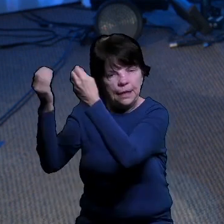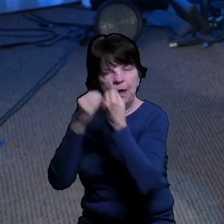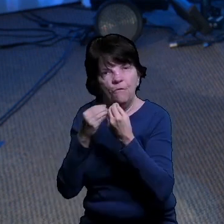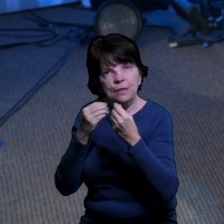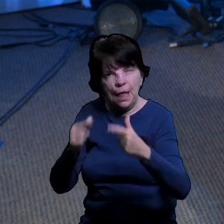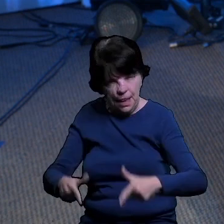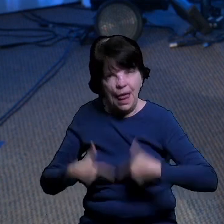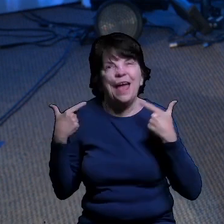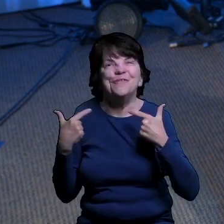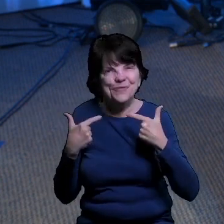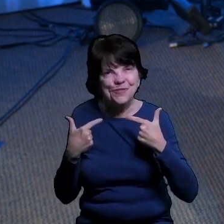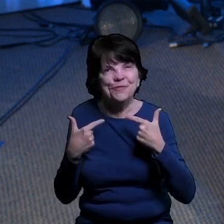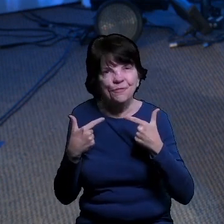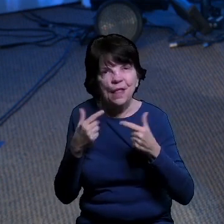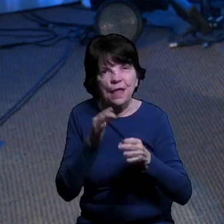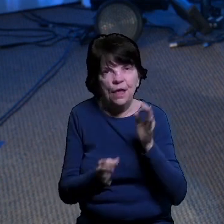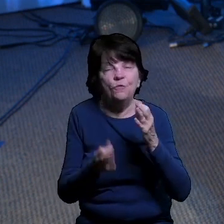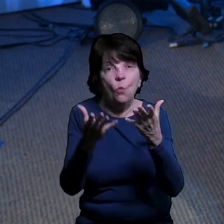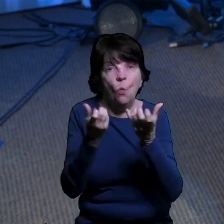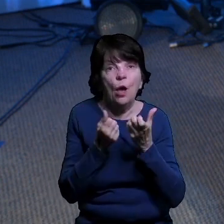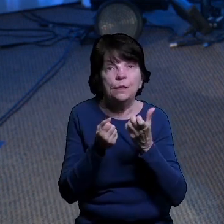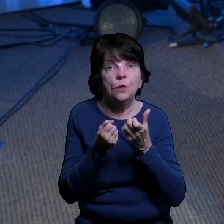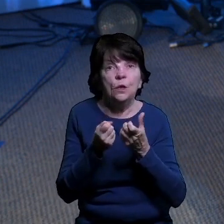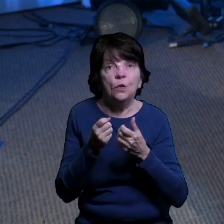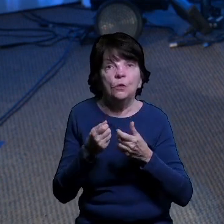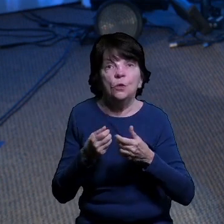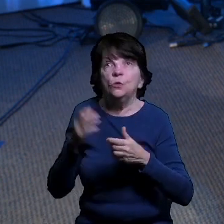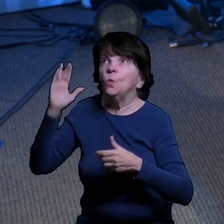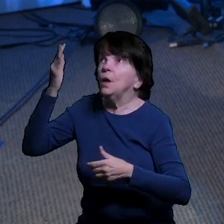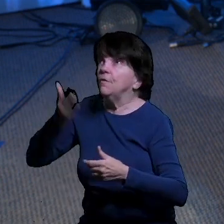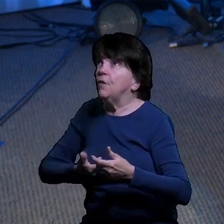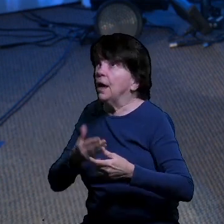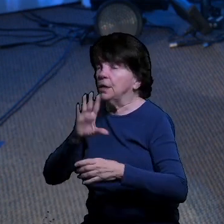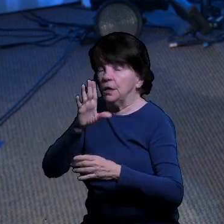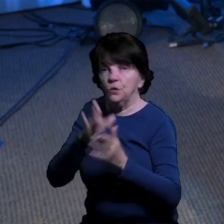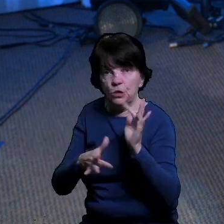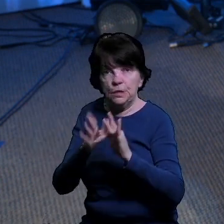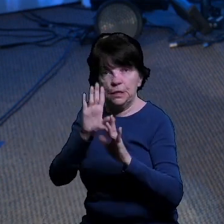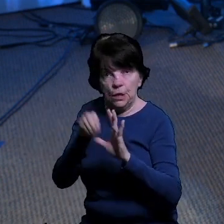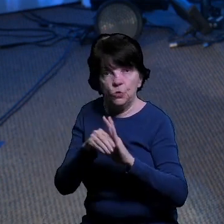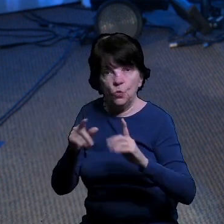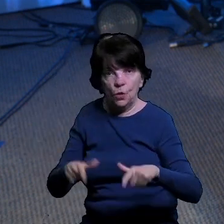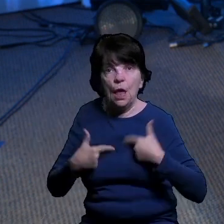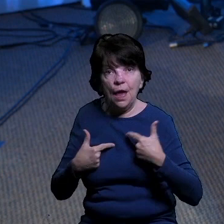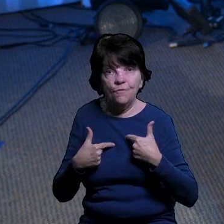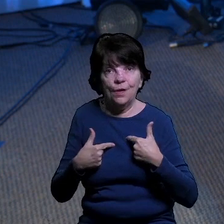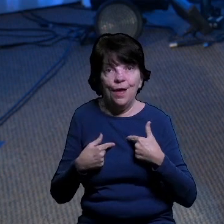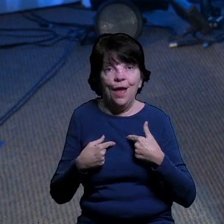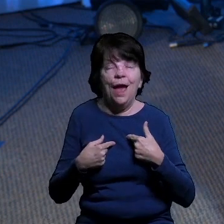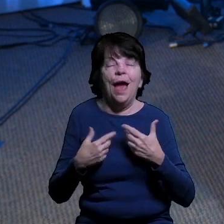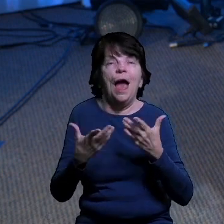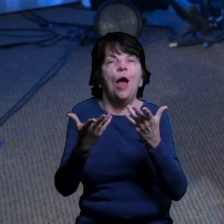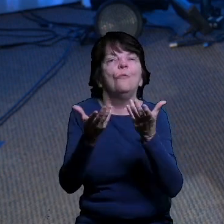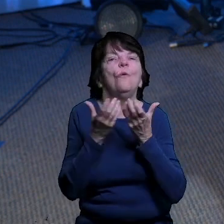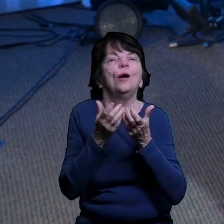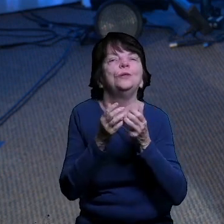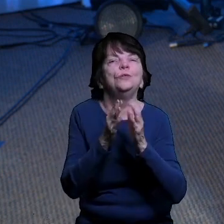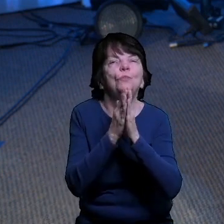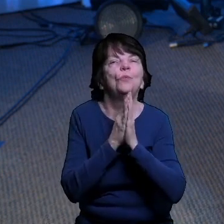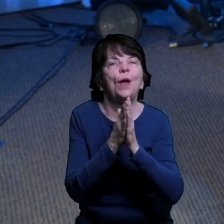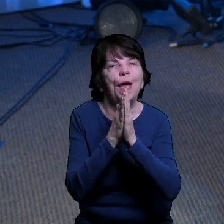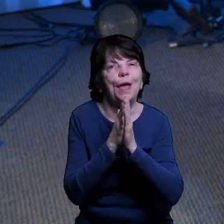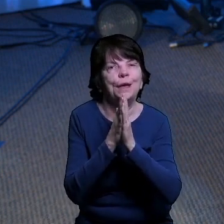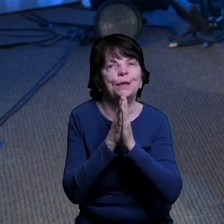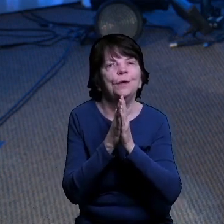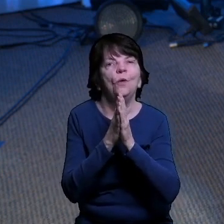life, I would love to pray a prayer of dedication, of commitment. And if you choose to pray this with me,